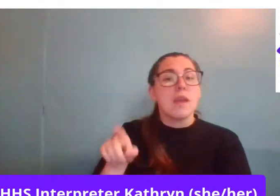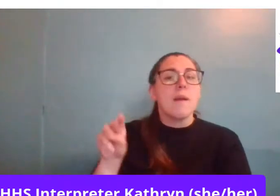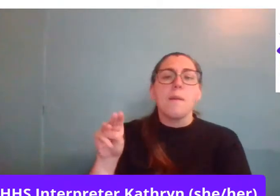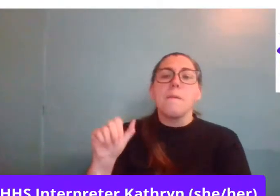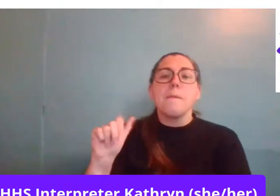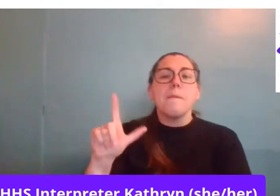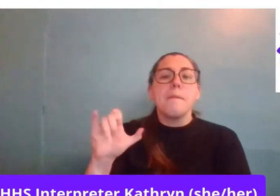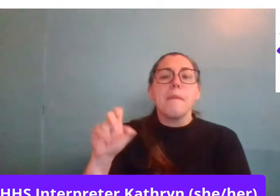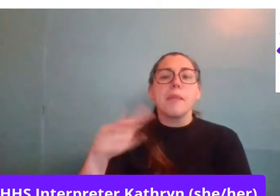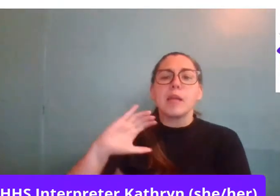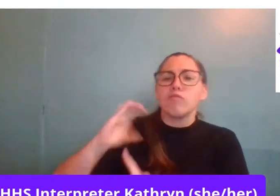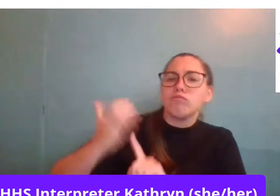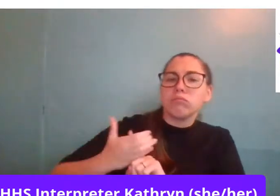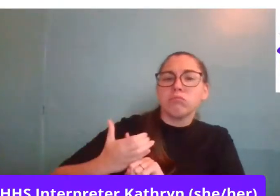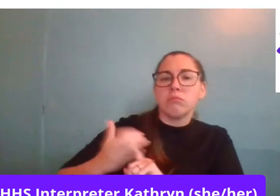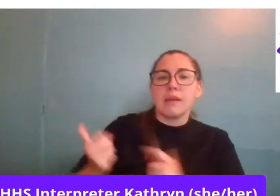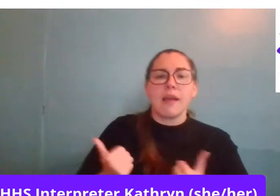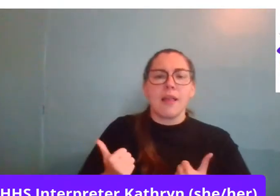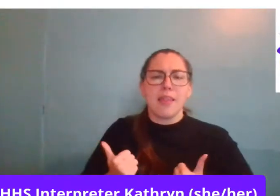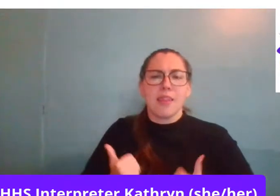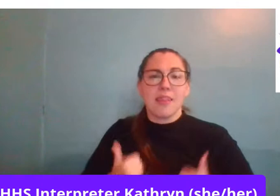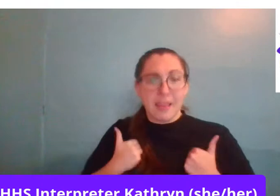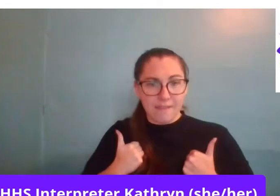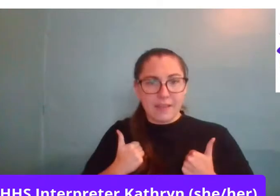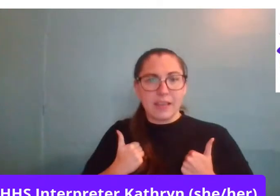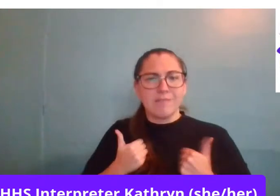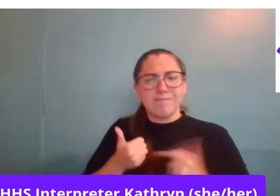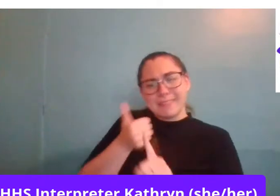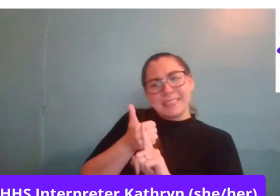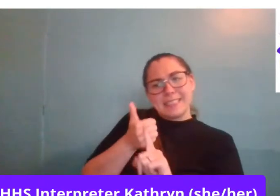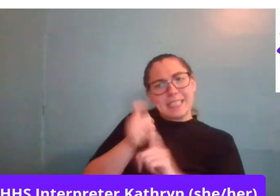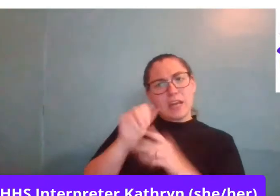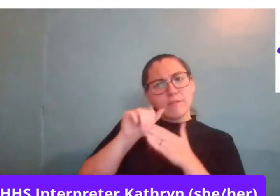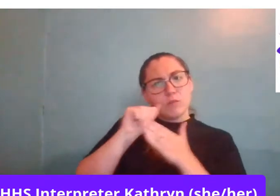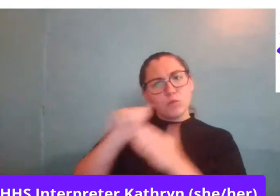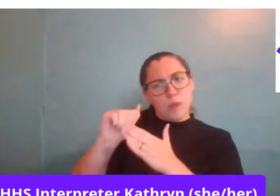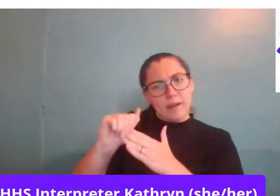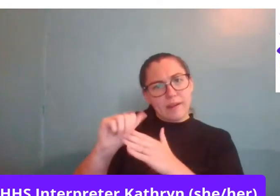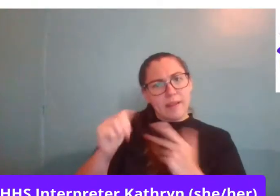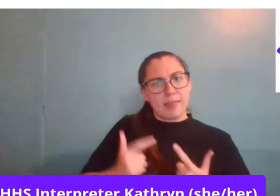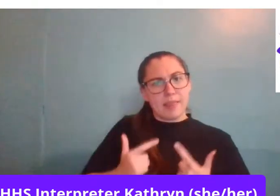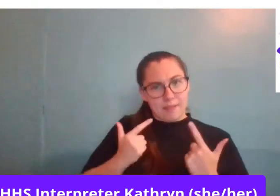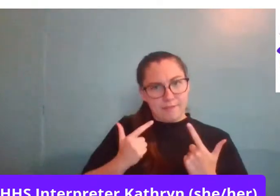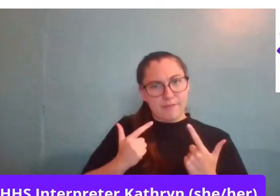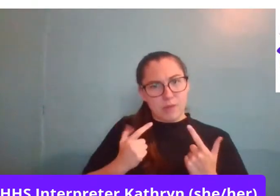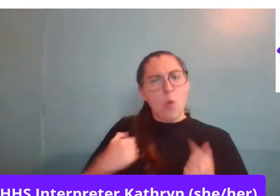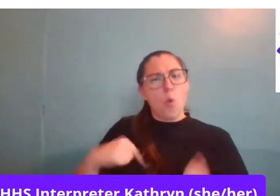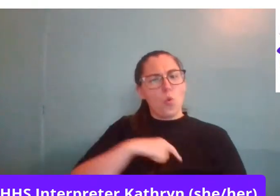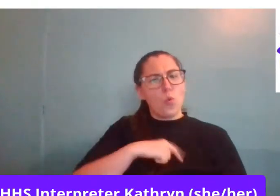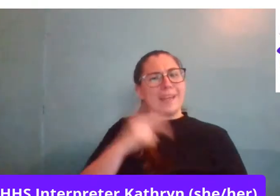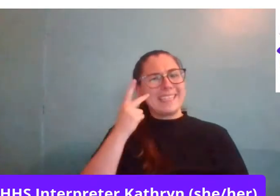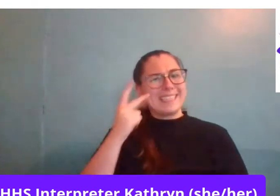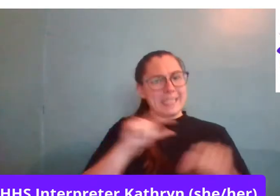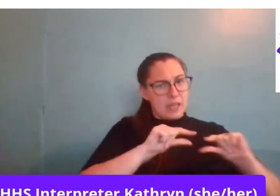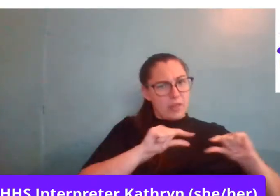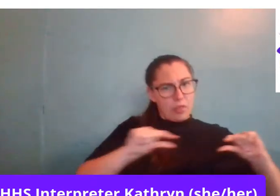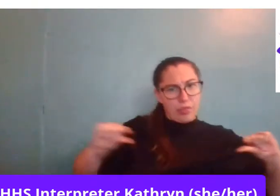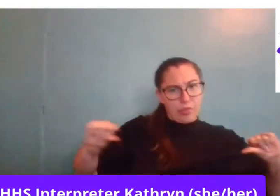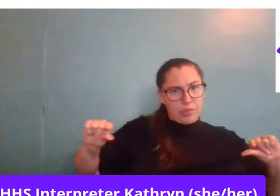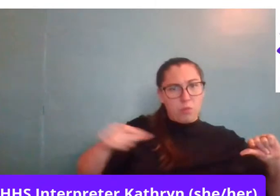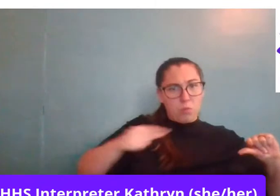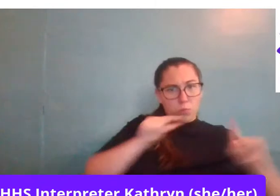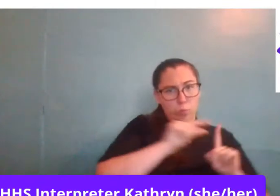epitomizes living a self-directed life, and that's the show, as we can see scrolling down at the bottom,